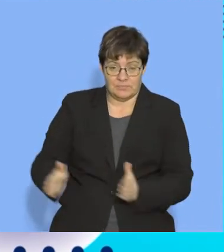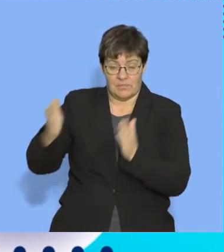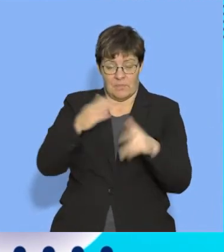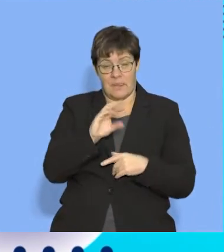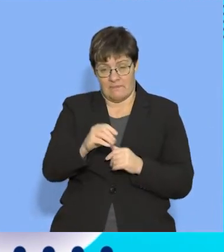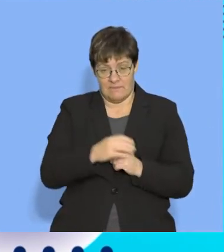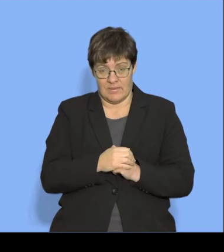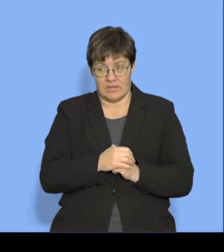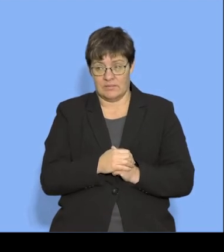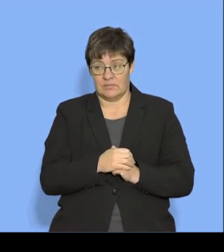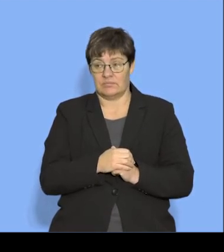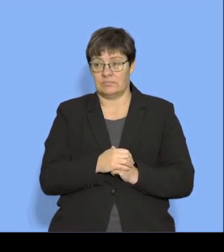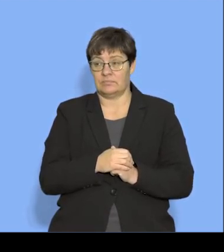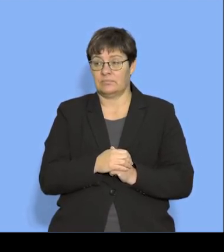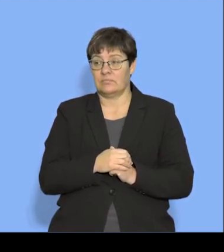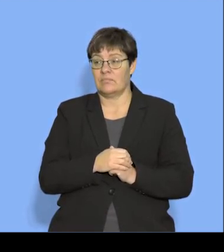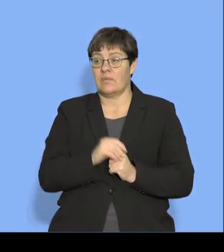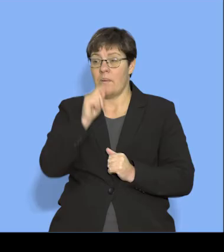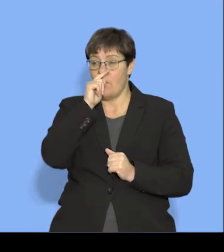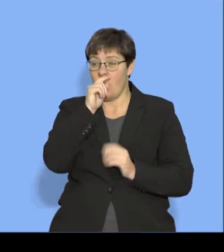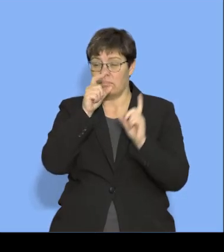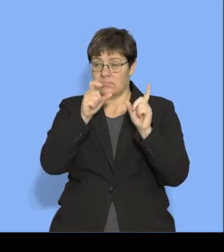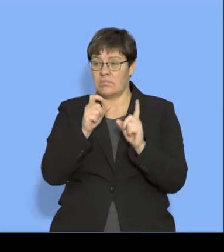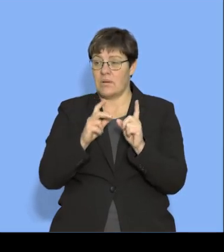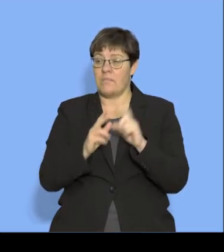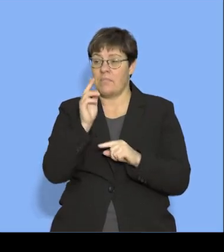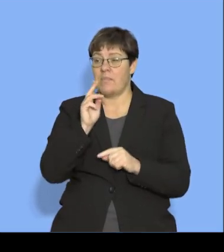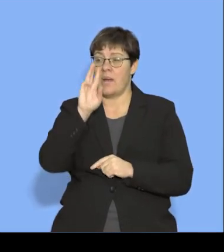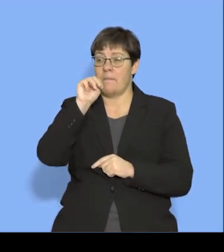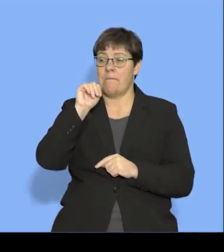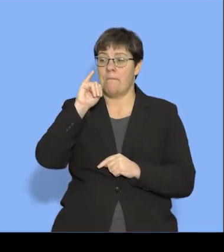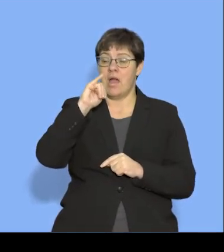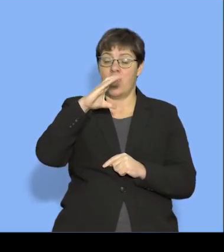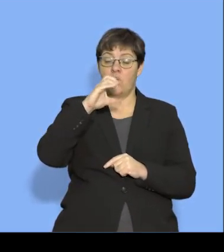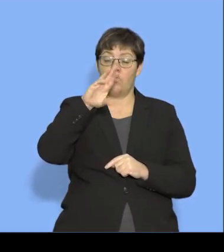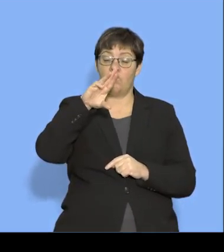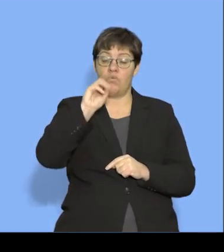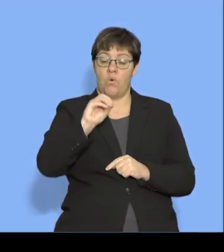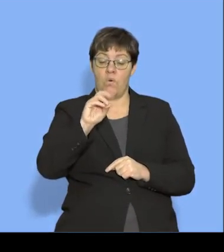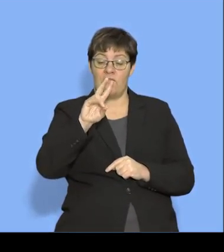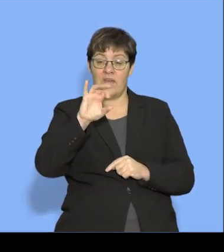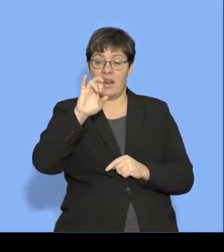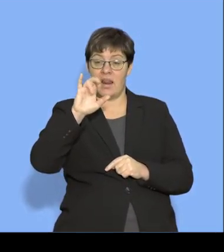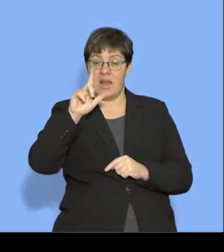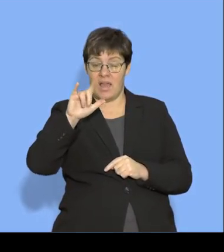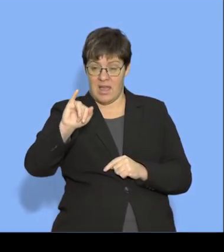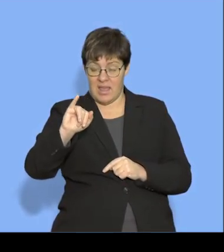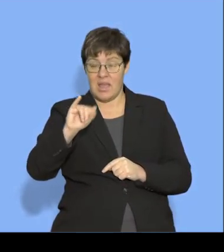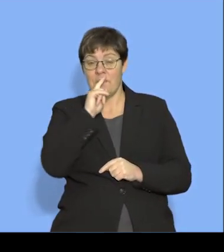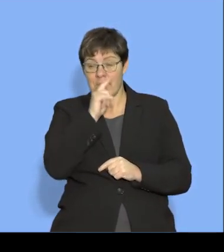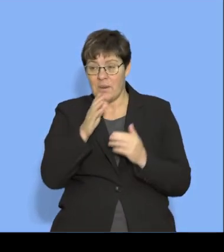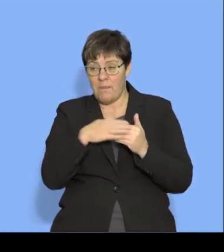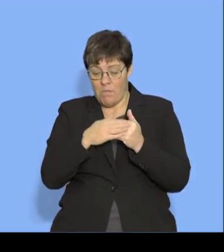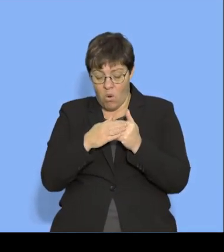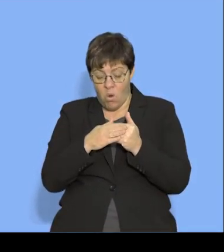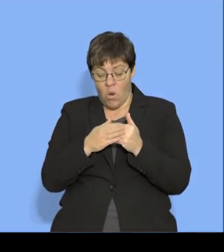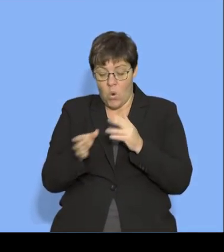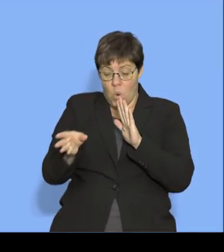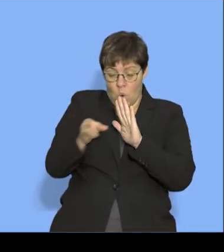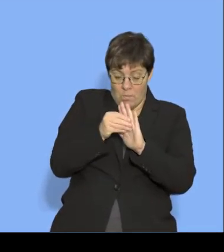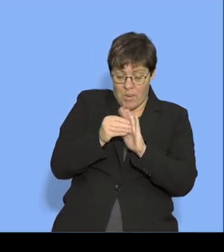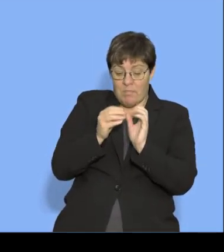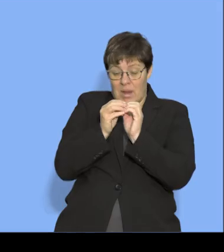along. Here's a cell showing you further microvilli, and these microvilli again on these cells further